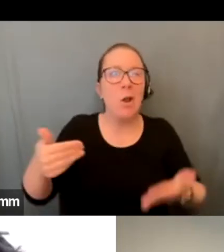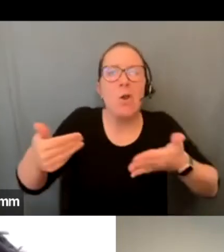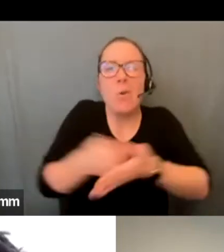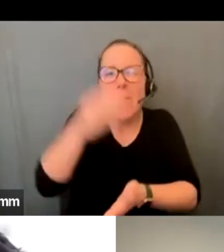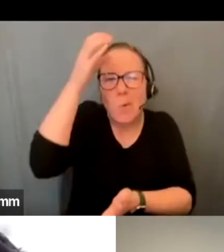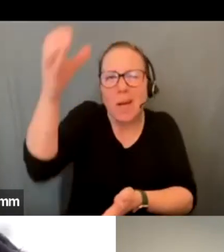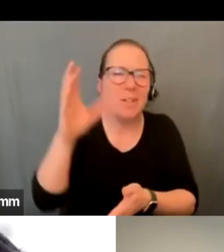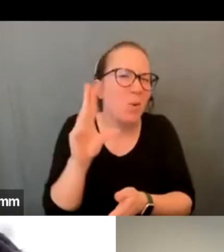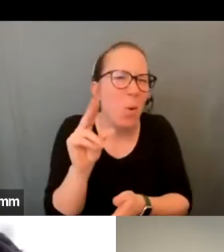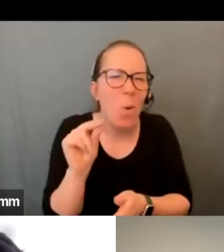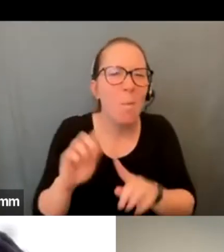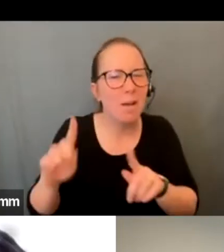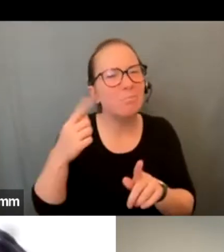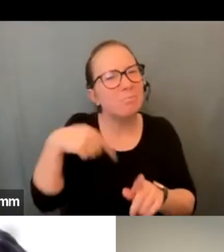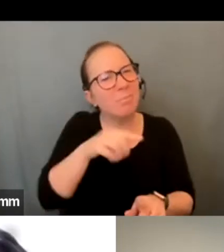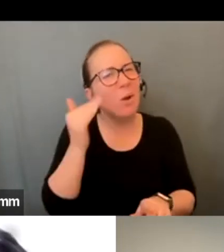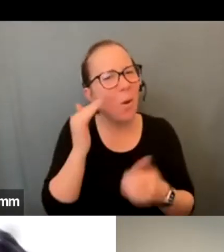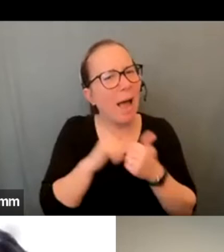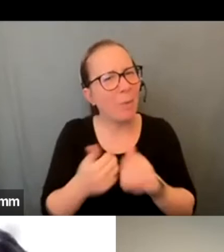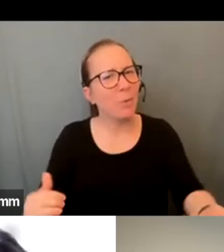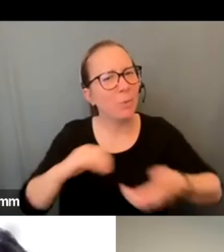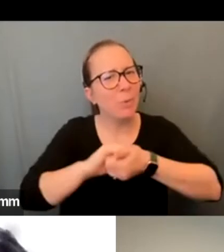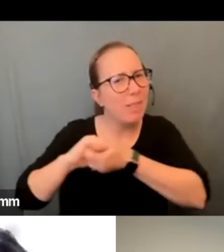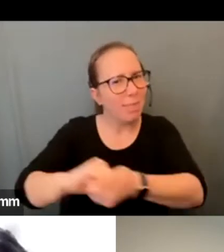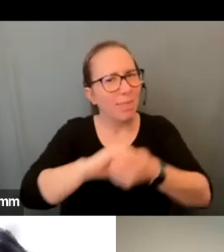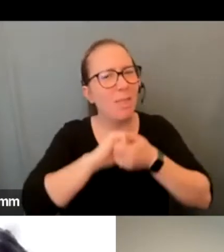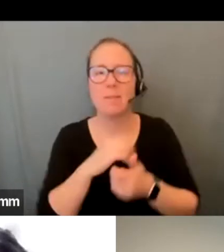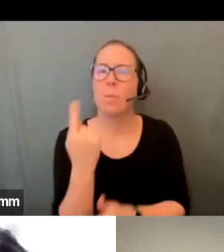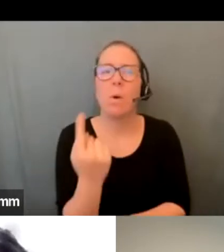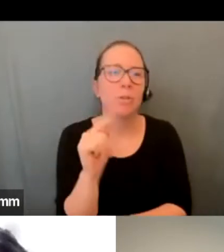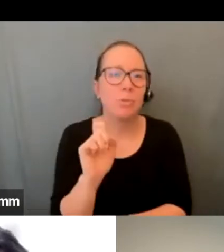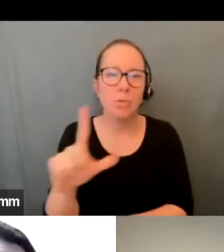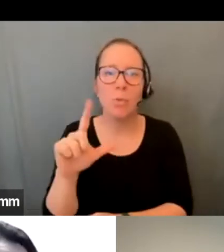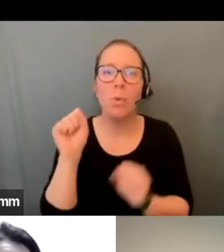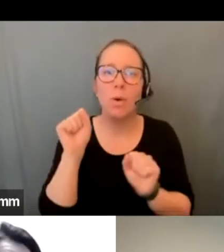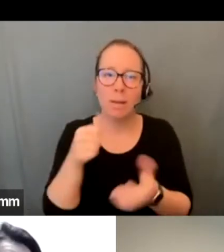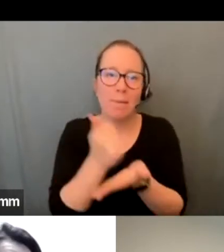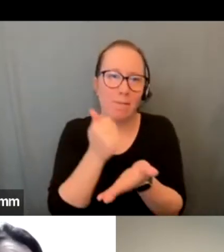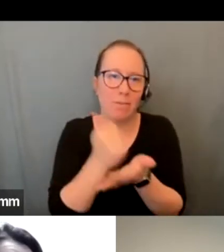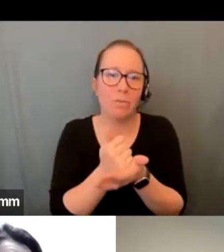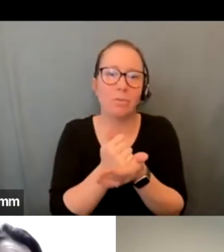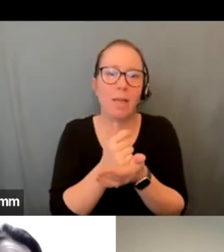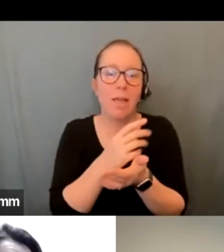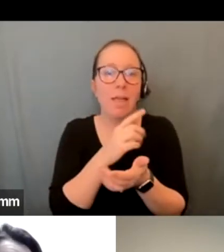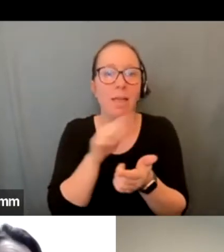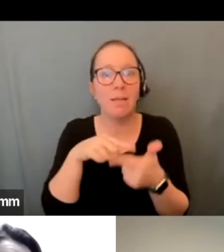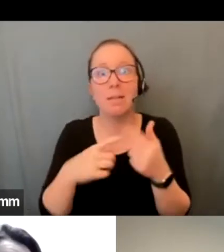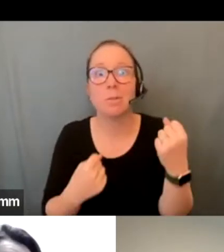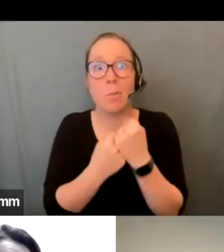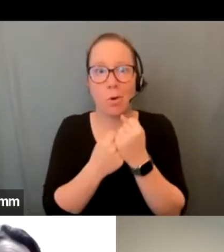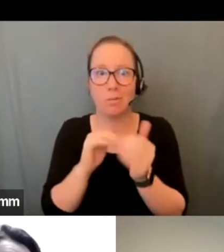how to collaborate. This is just one tool that can be useful in supporting collaboration.